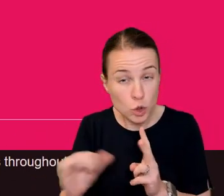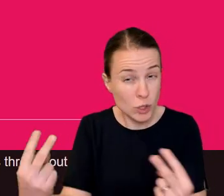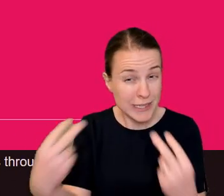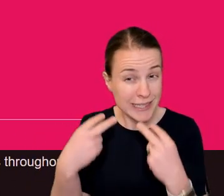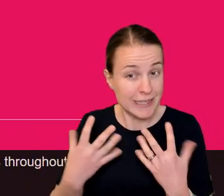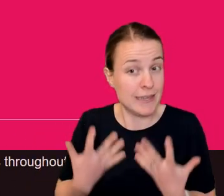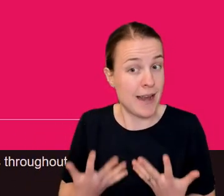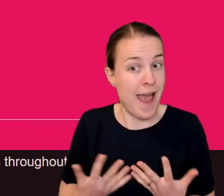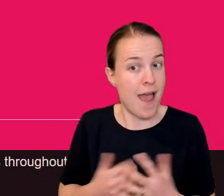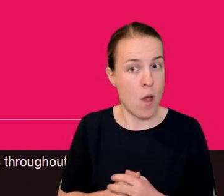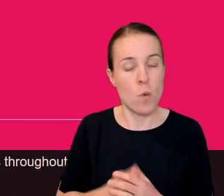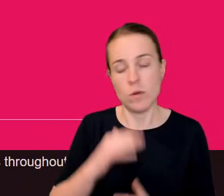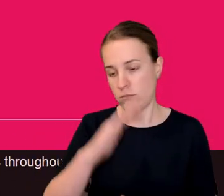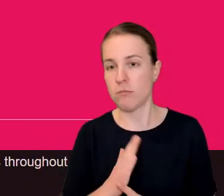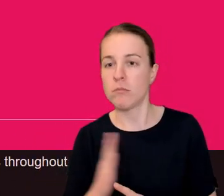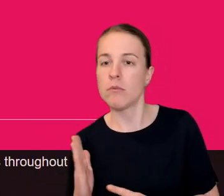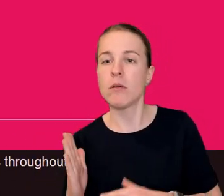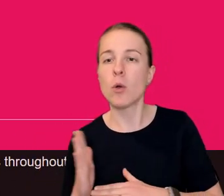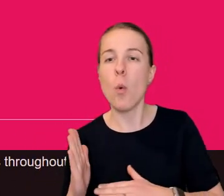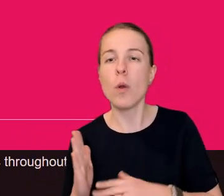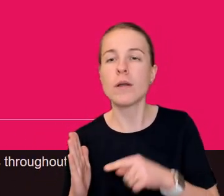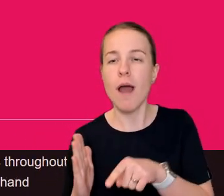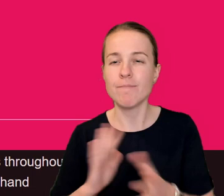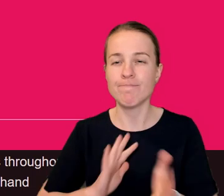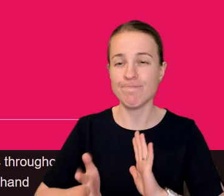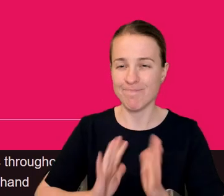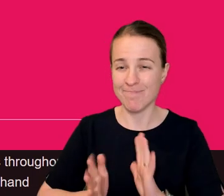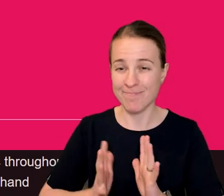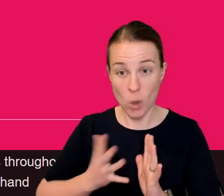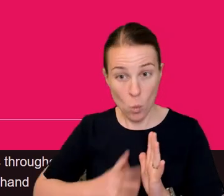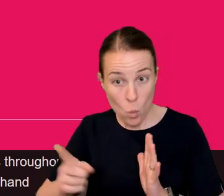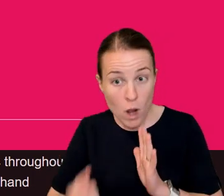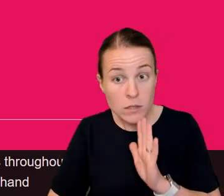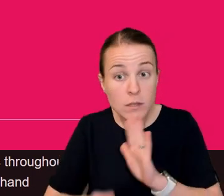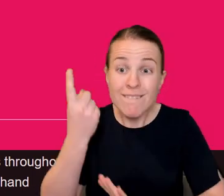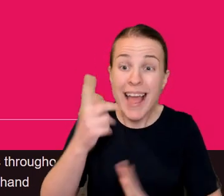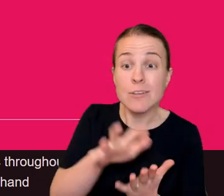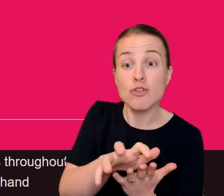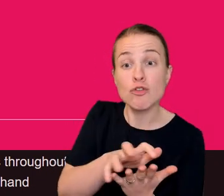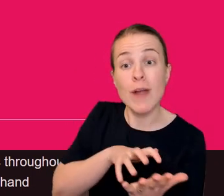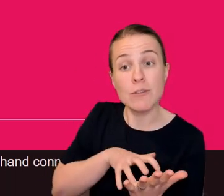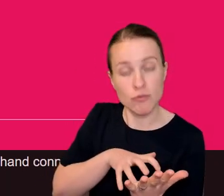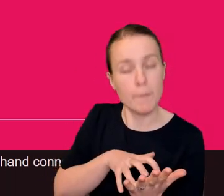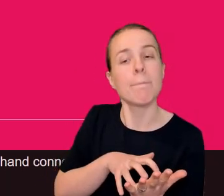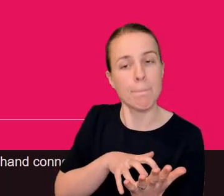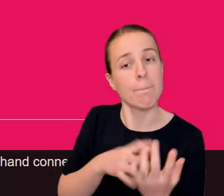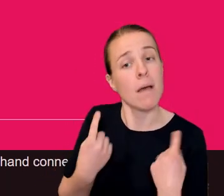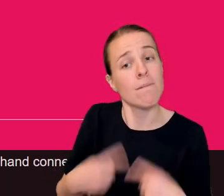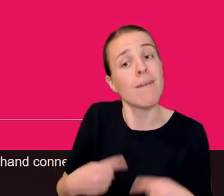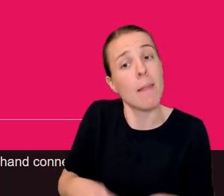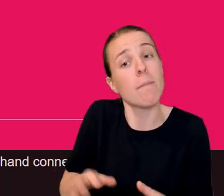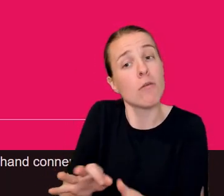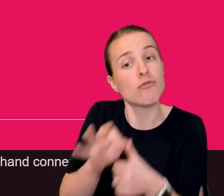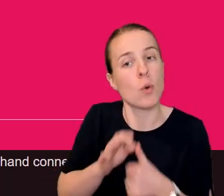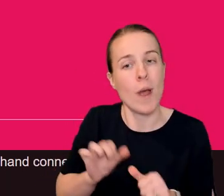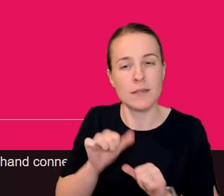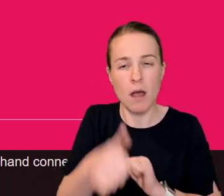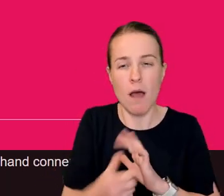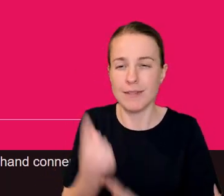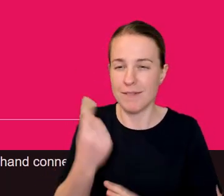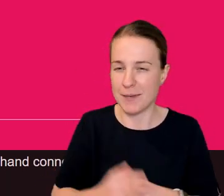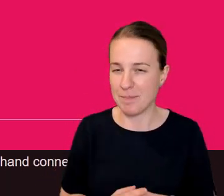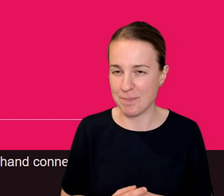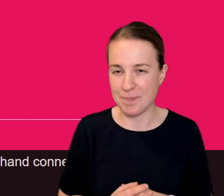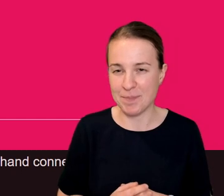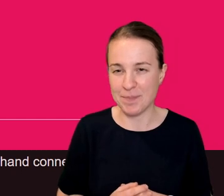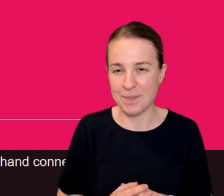screen. For anyone wishing to have a transcript of the event, this will be available on request after the event. And